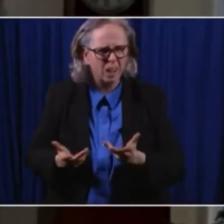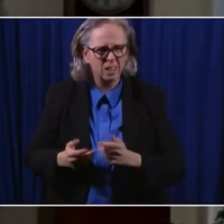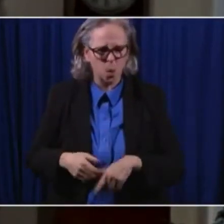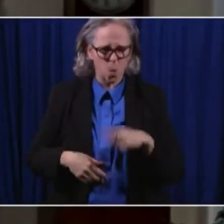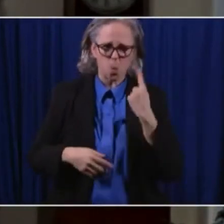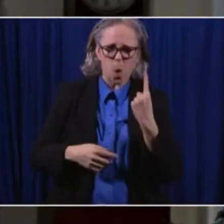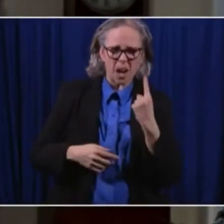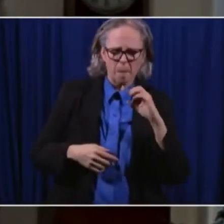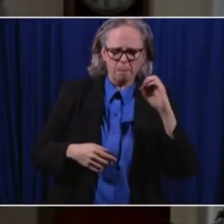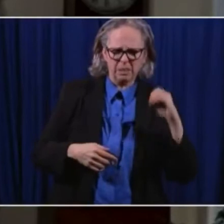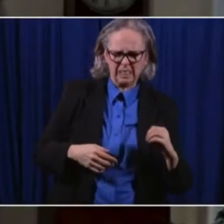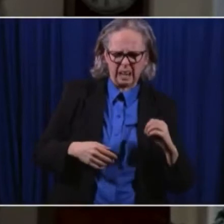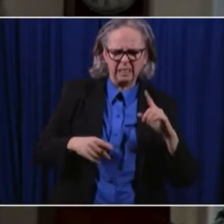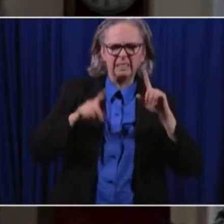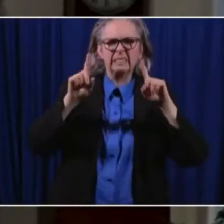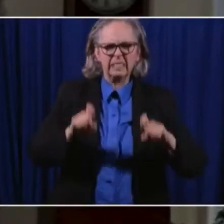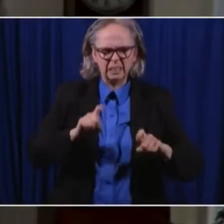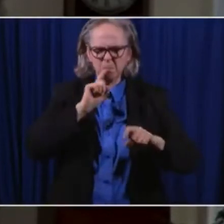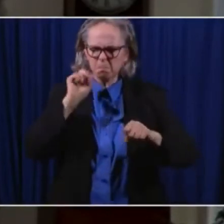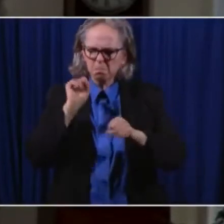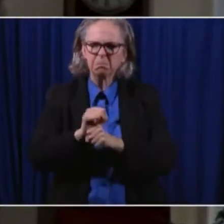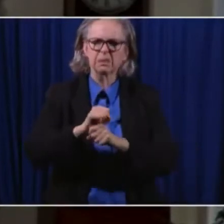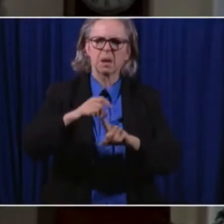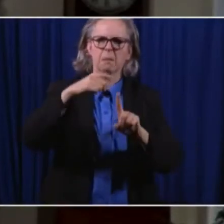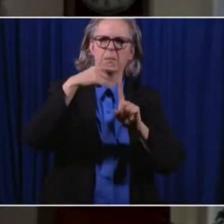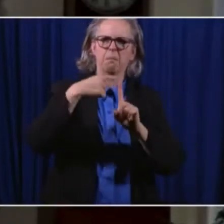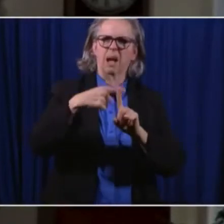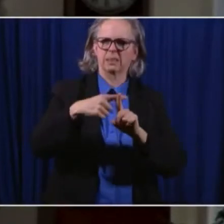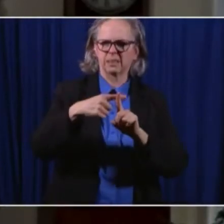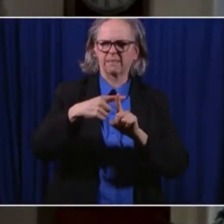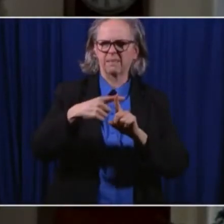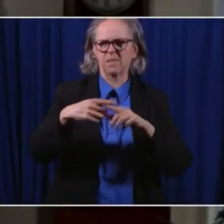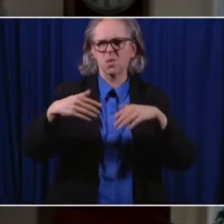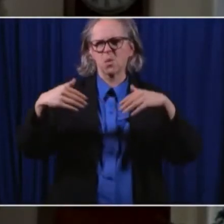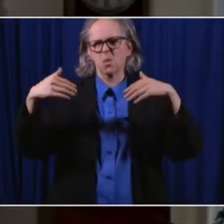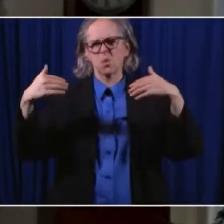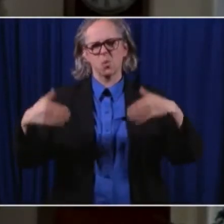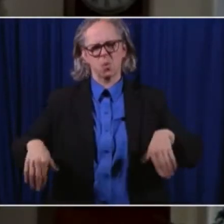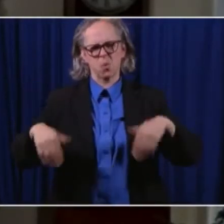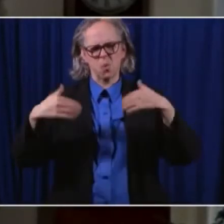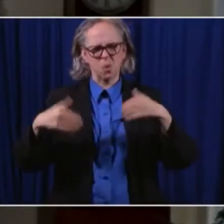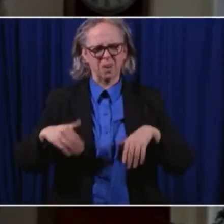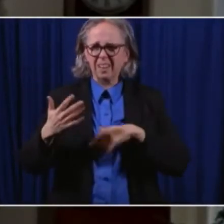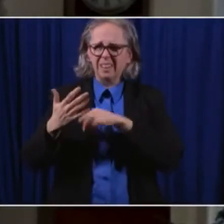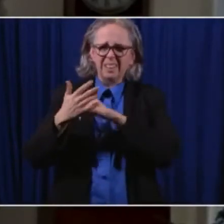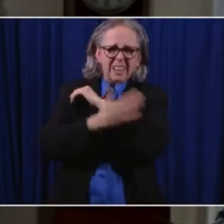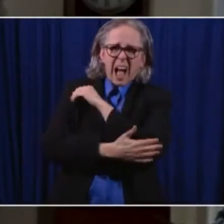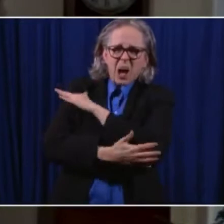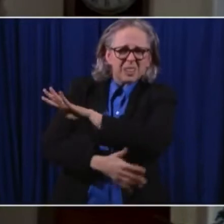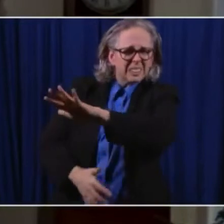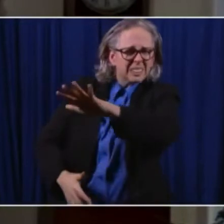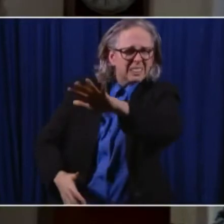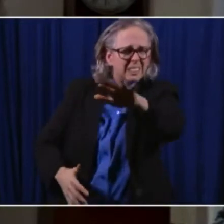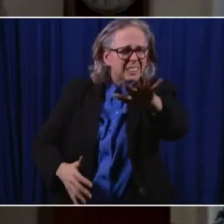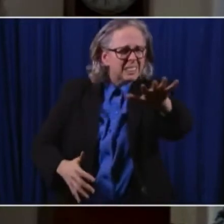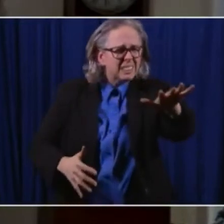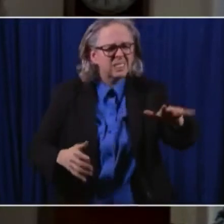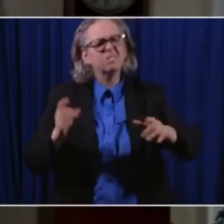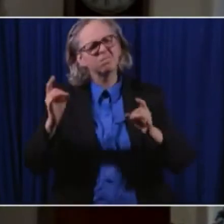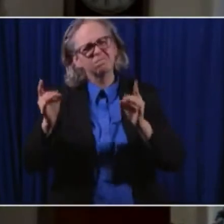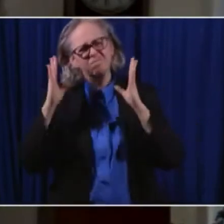virus within the last 14 days. So all of these counties are at a very high level. Some are much higher than